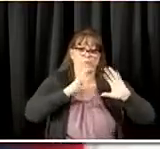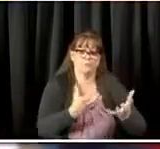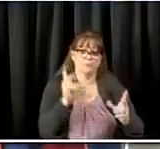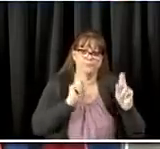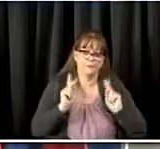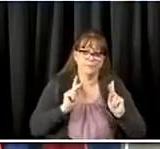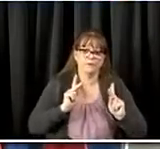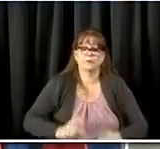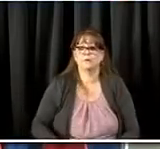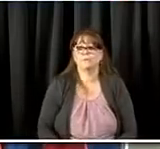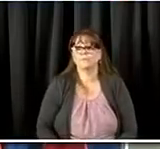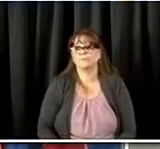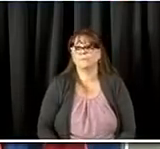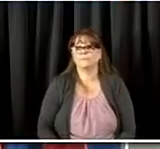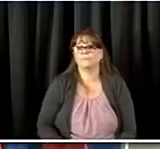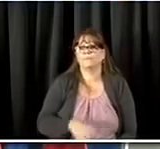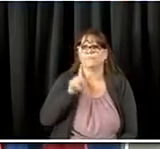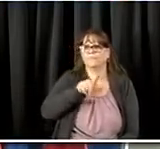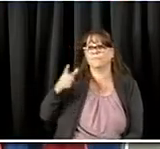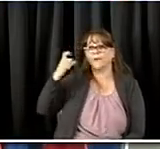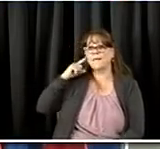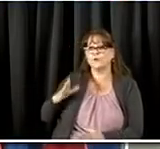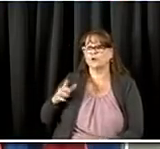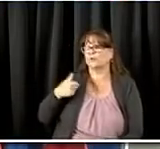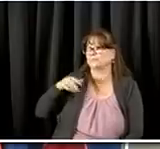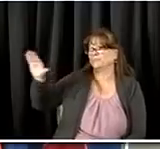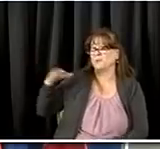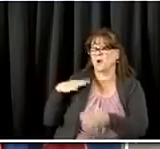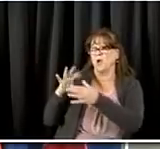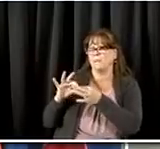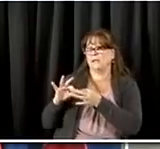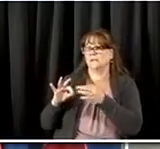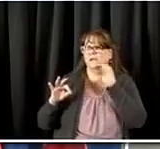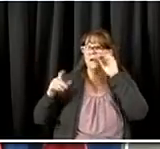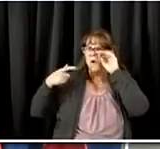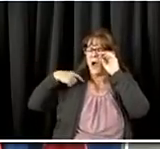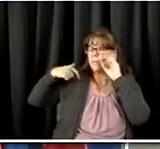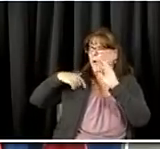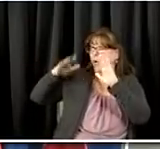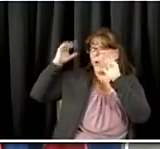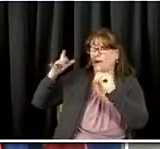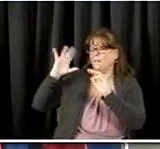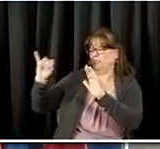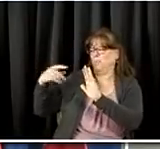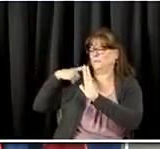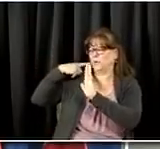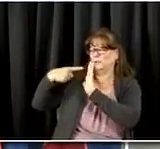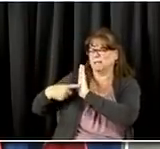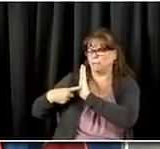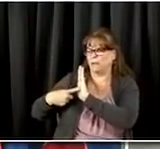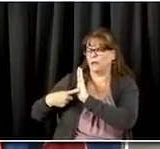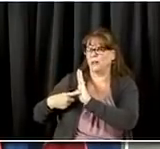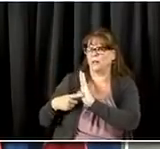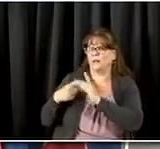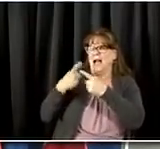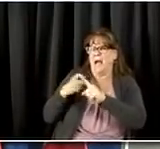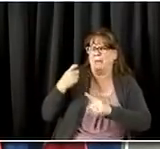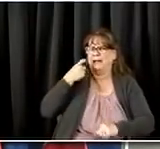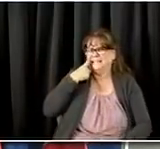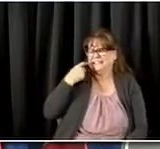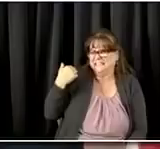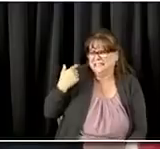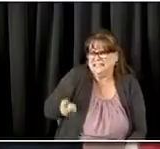We are hopeful that this model is an extrapolation of where we are today. This leads into the second part of your question,